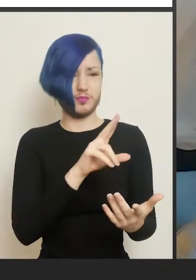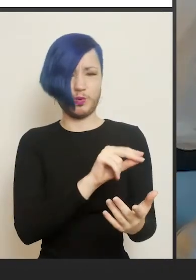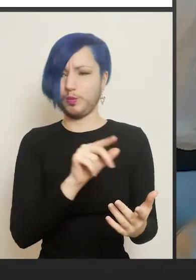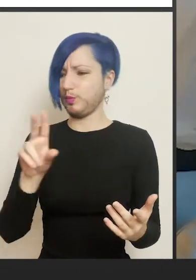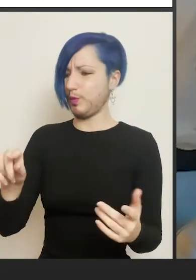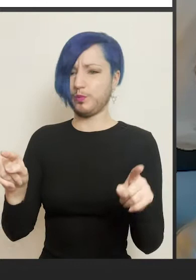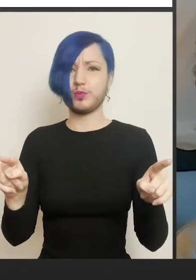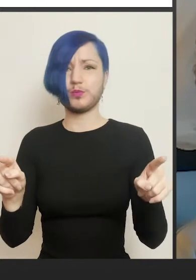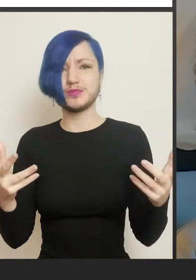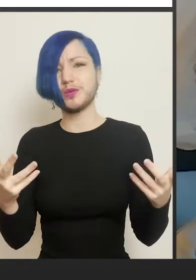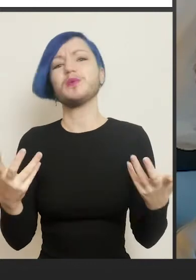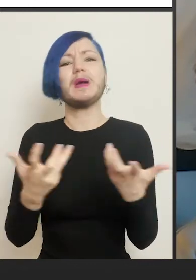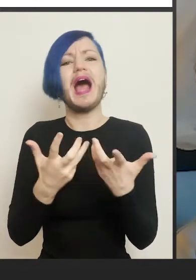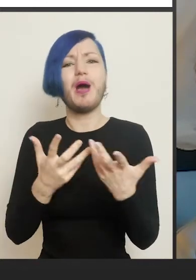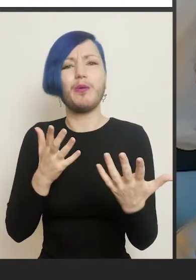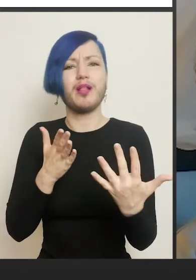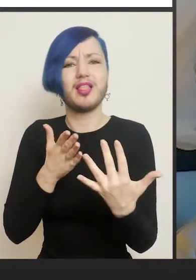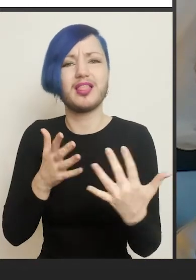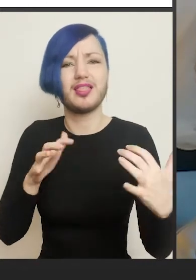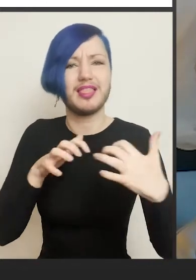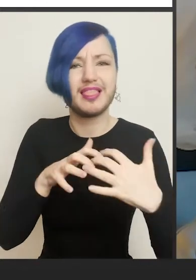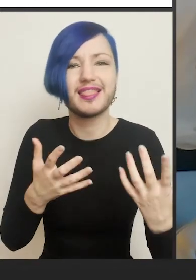So I